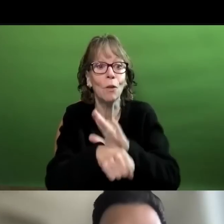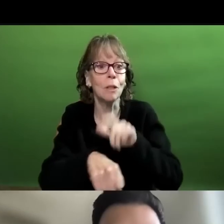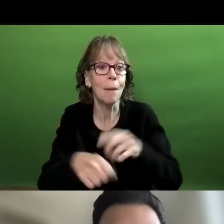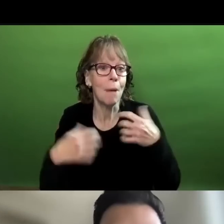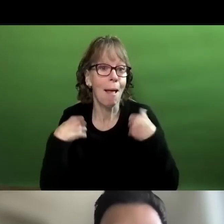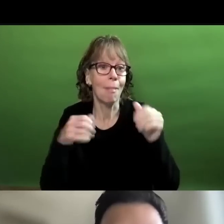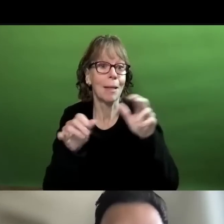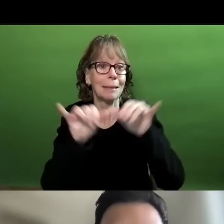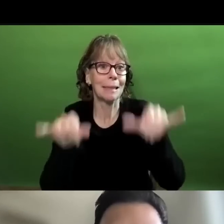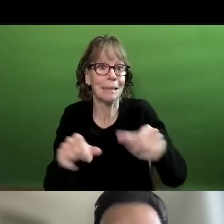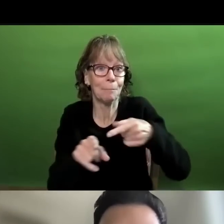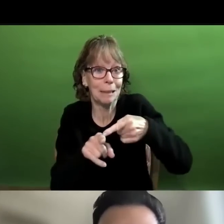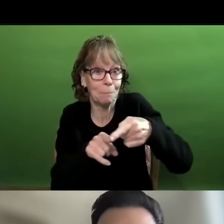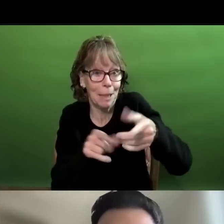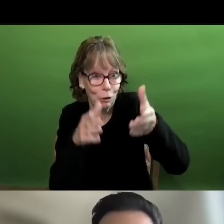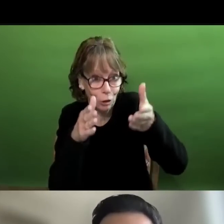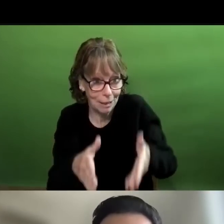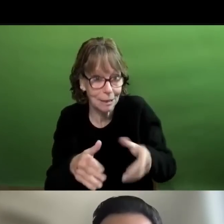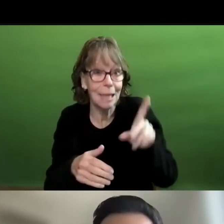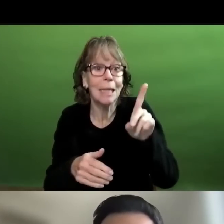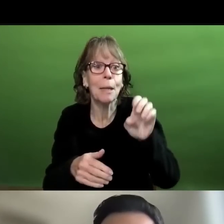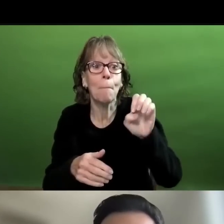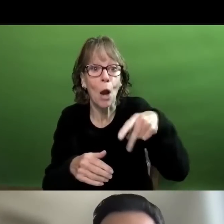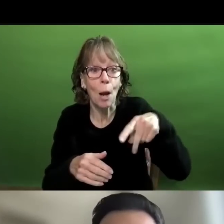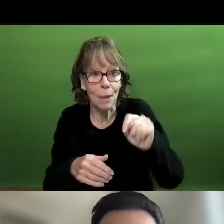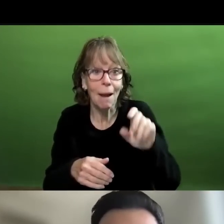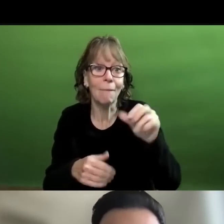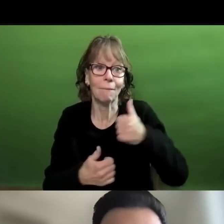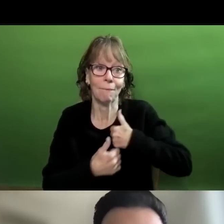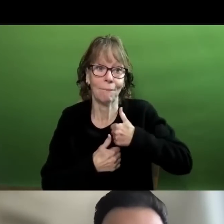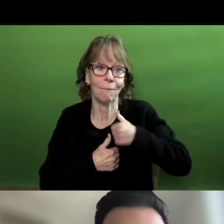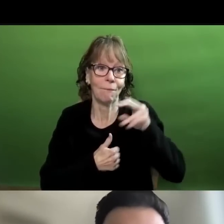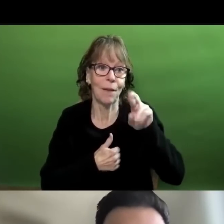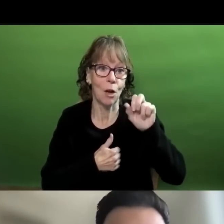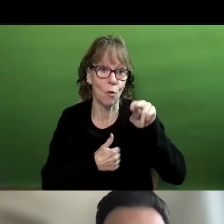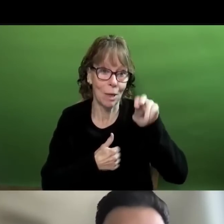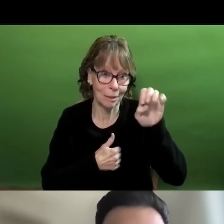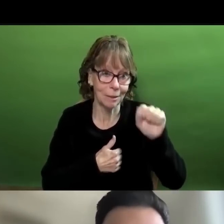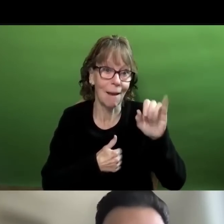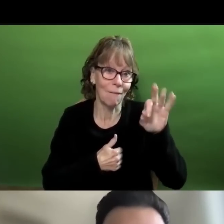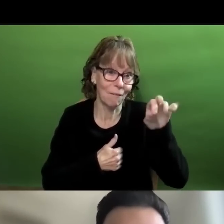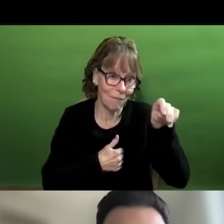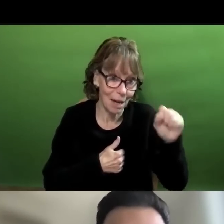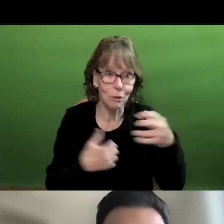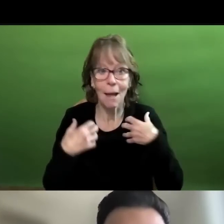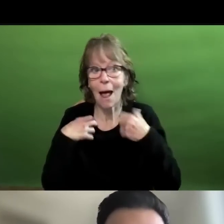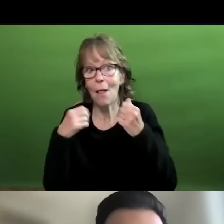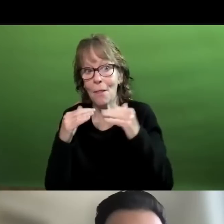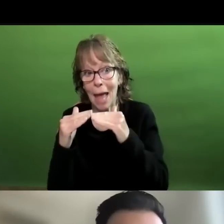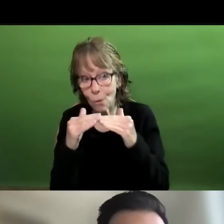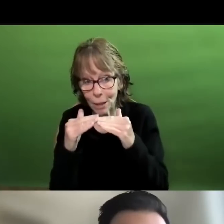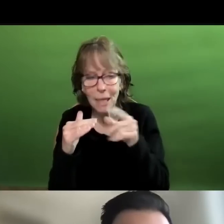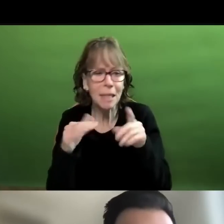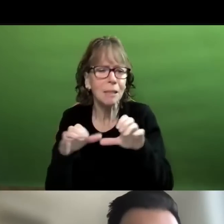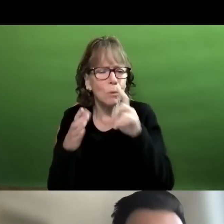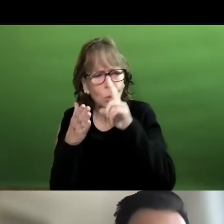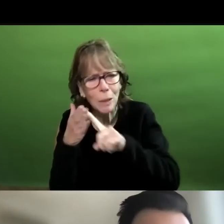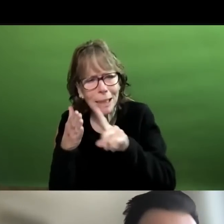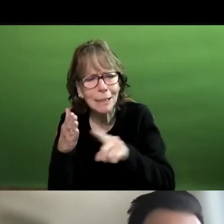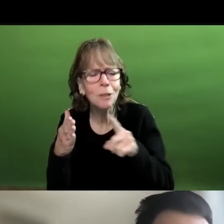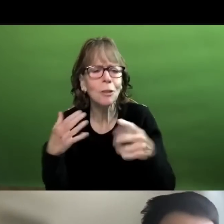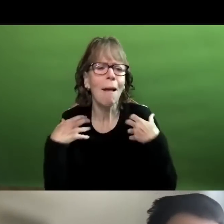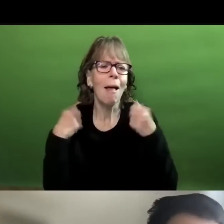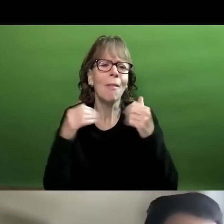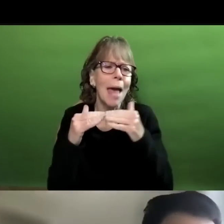systems specialist at the Department of Veterans Affairs, Office of Health Equity, where he conducts research and evaluation activities addressing